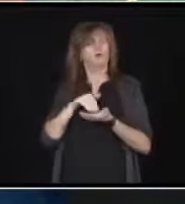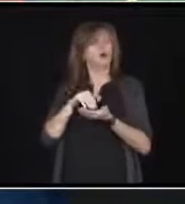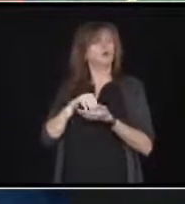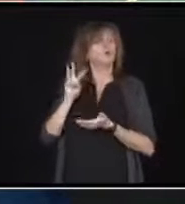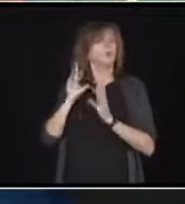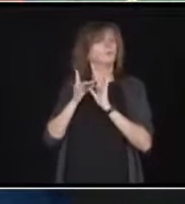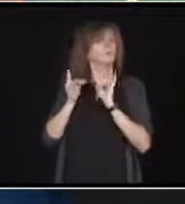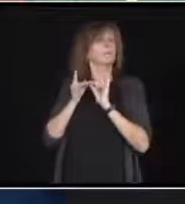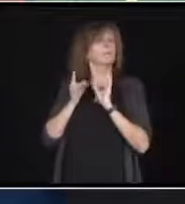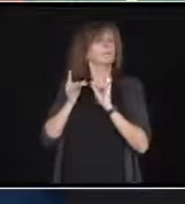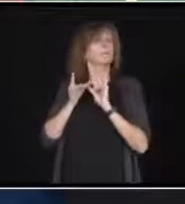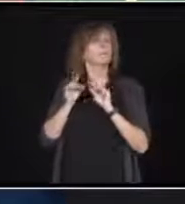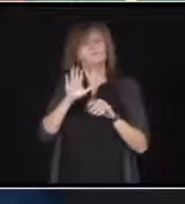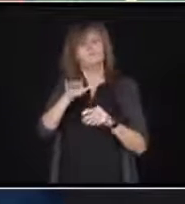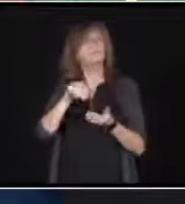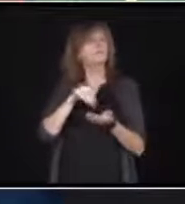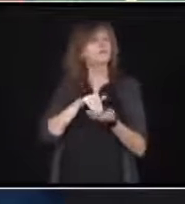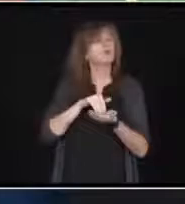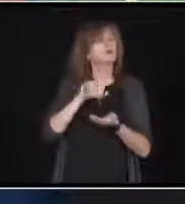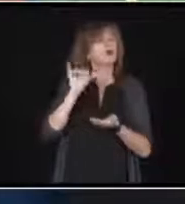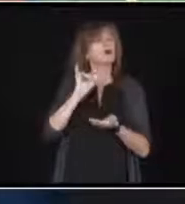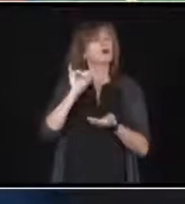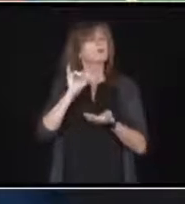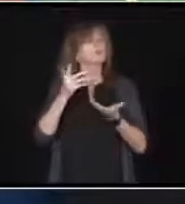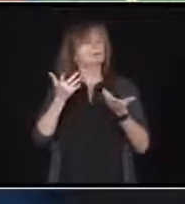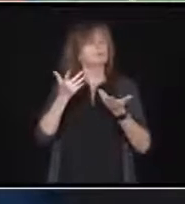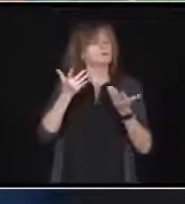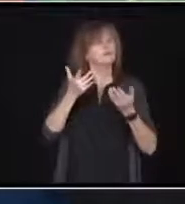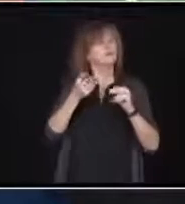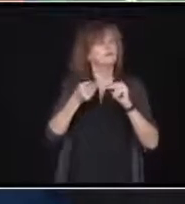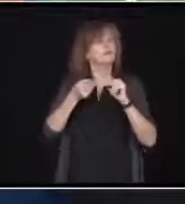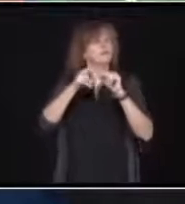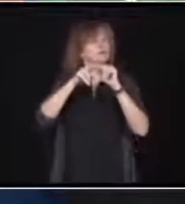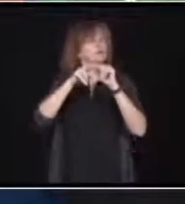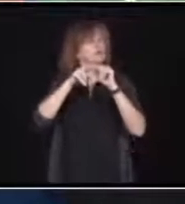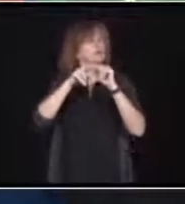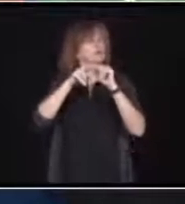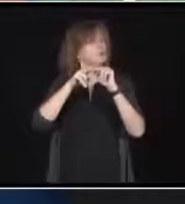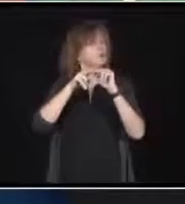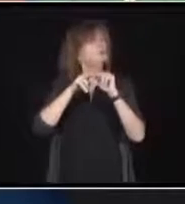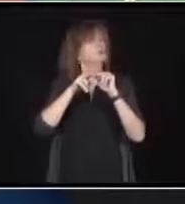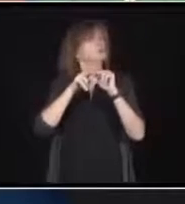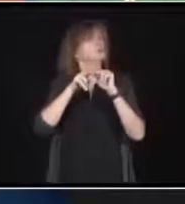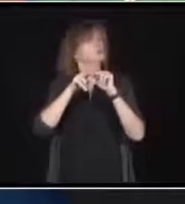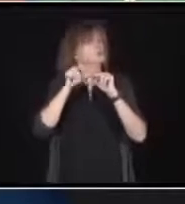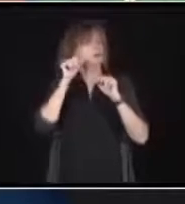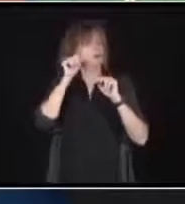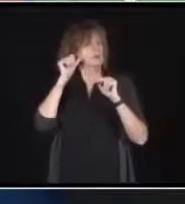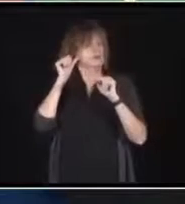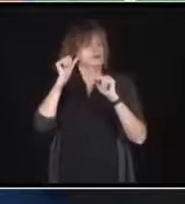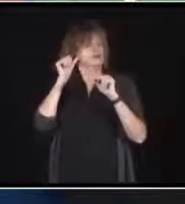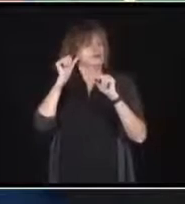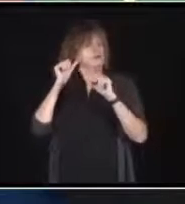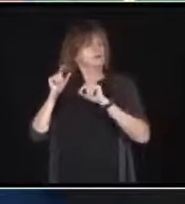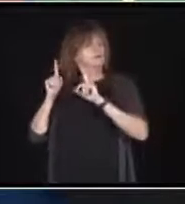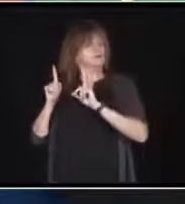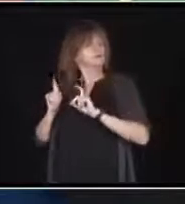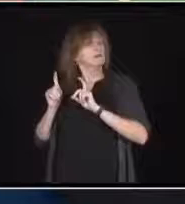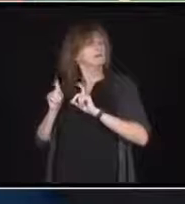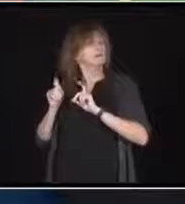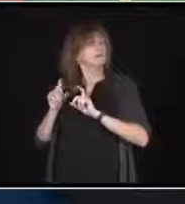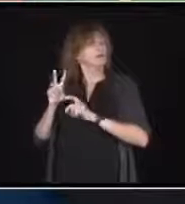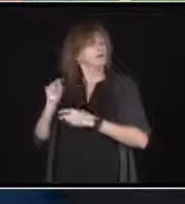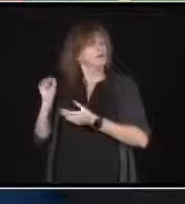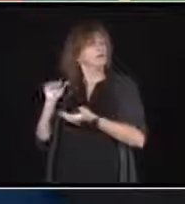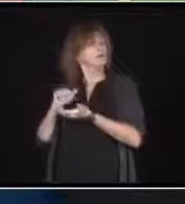wondering what you read into that, given that we were testing down lower in around the 30,000